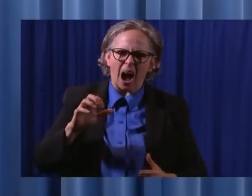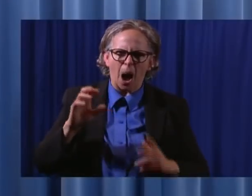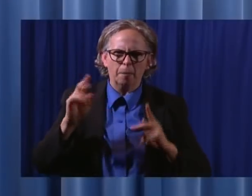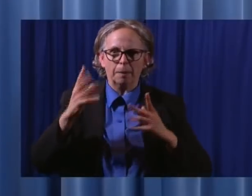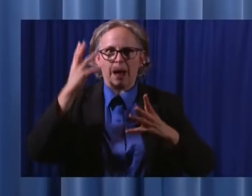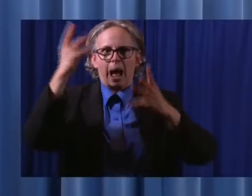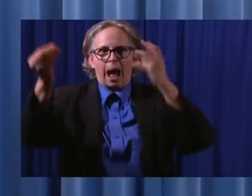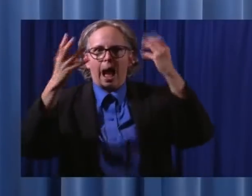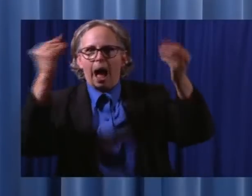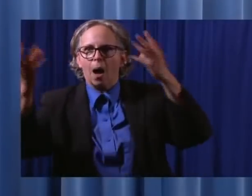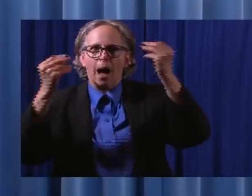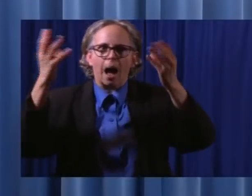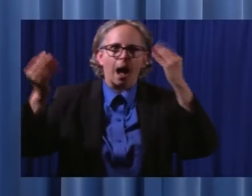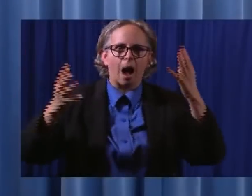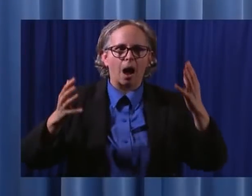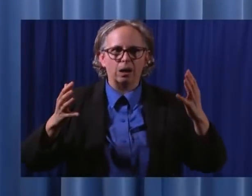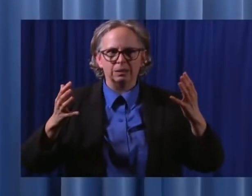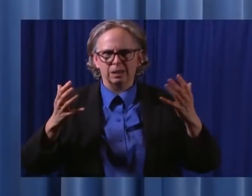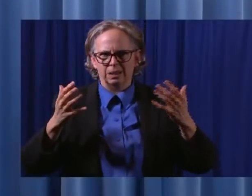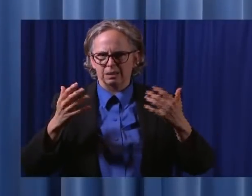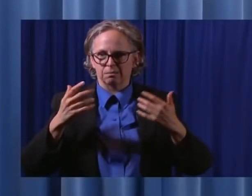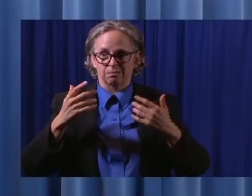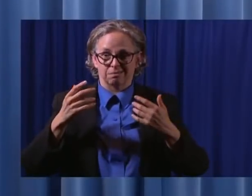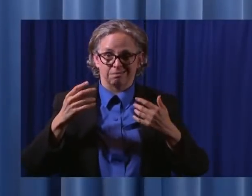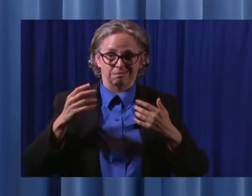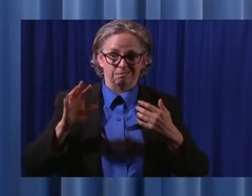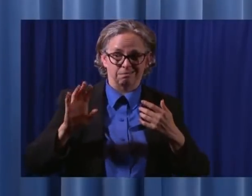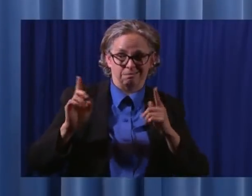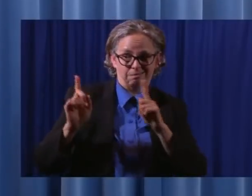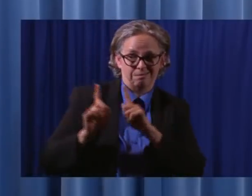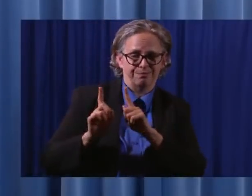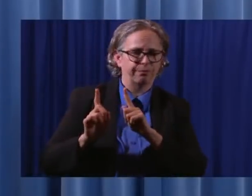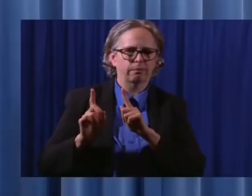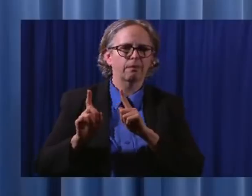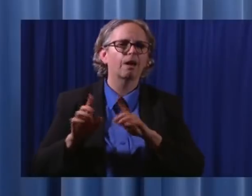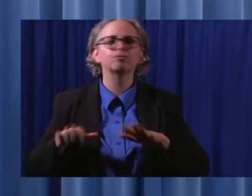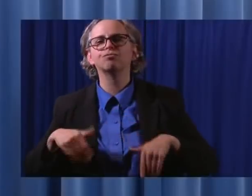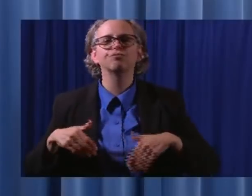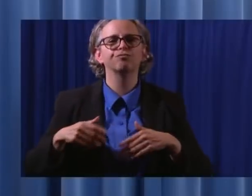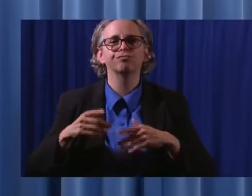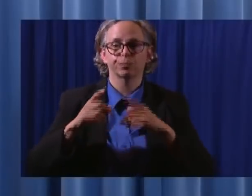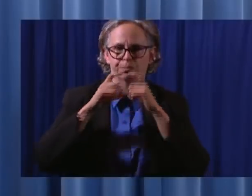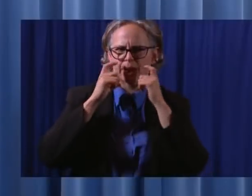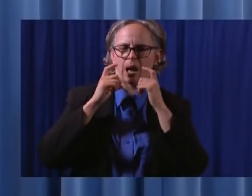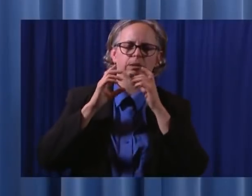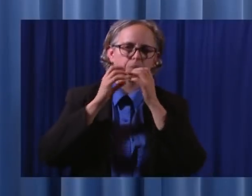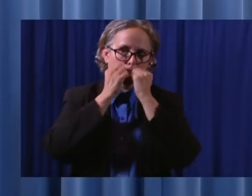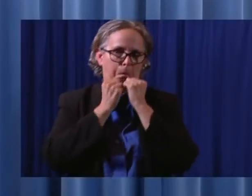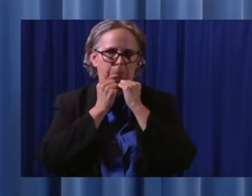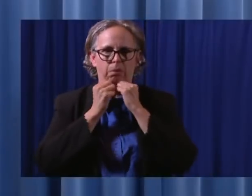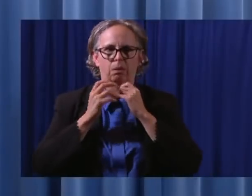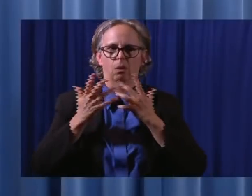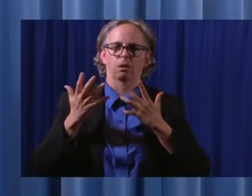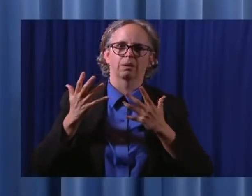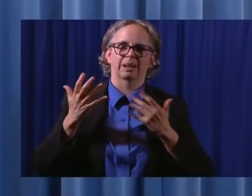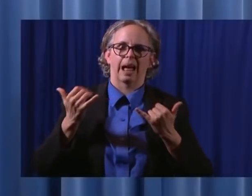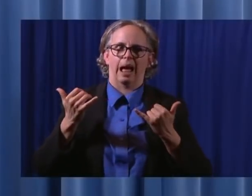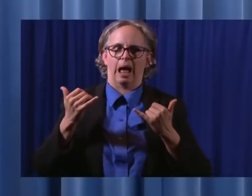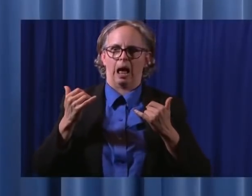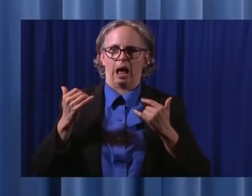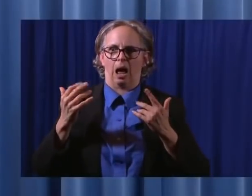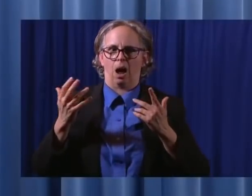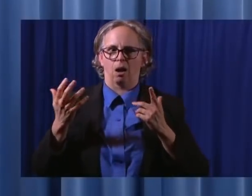keeping the distance, and they're not keeping the mask on, and the cumulative effect is what you're seeing in these